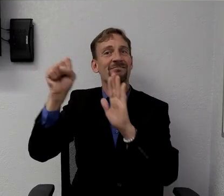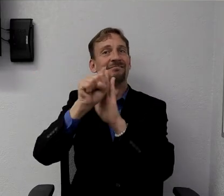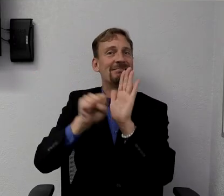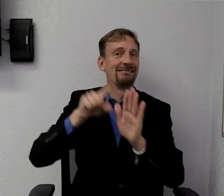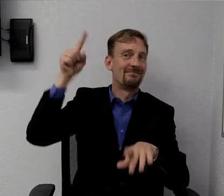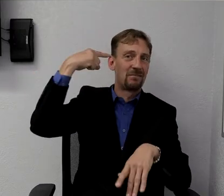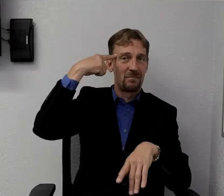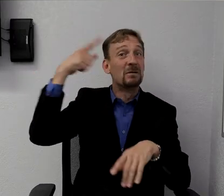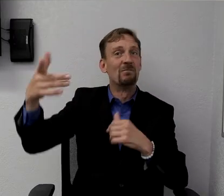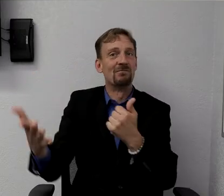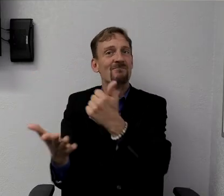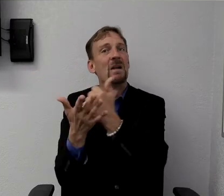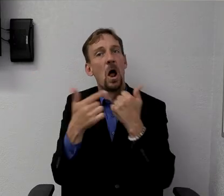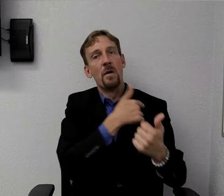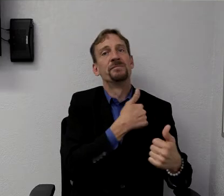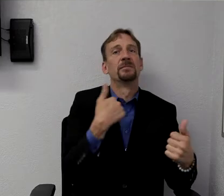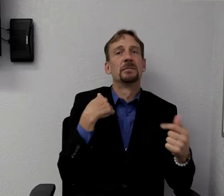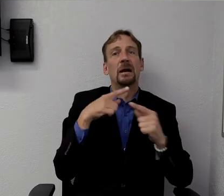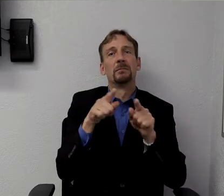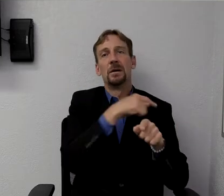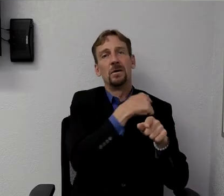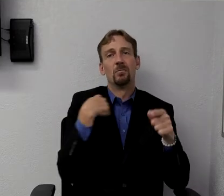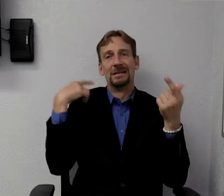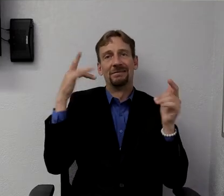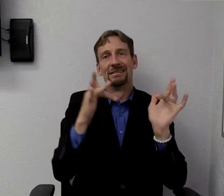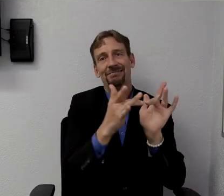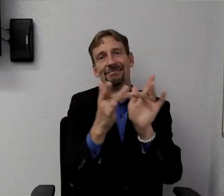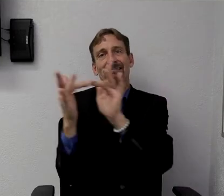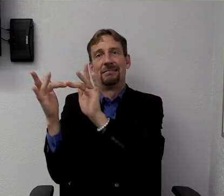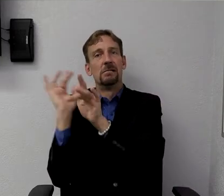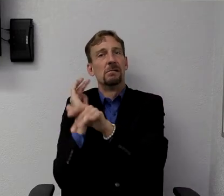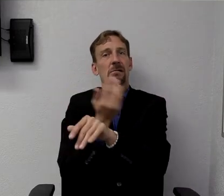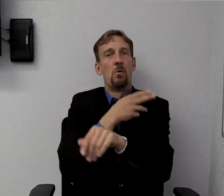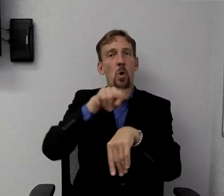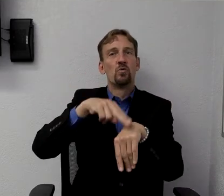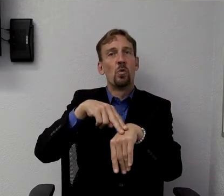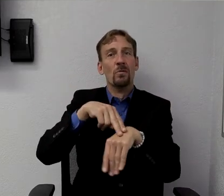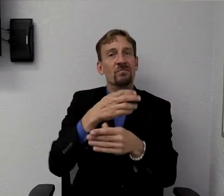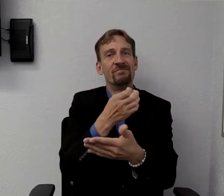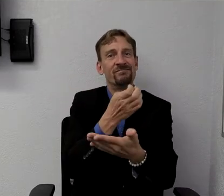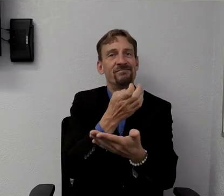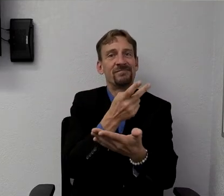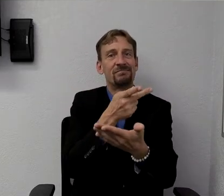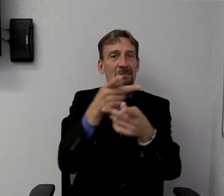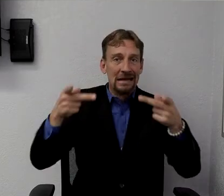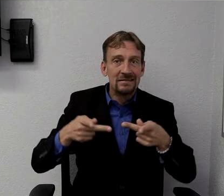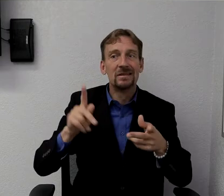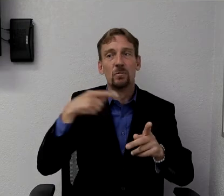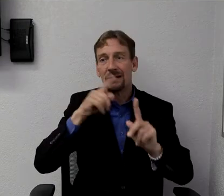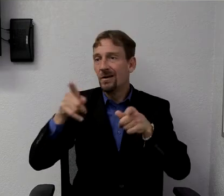we've contacted all of our normal sources, they're simply not there. They're not available. And that's why you